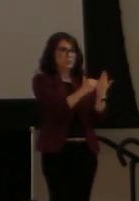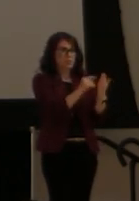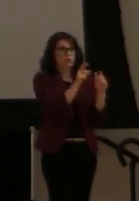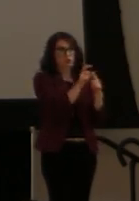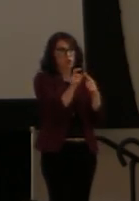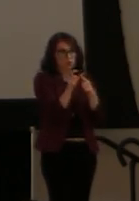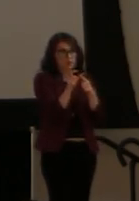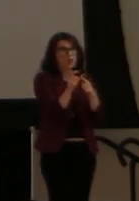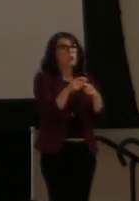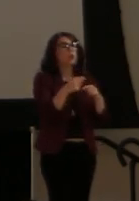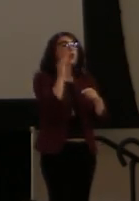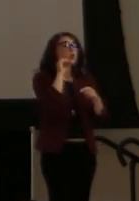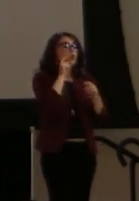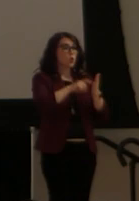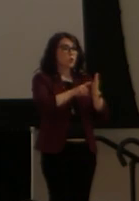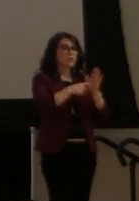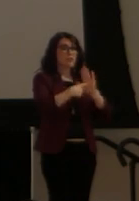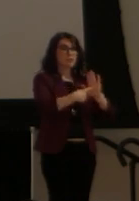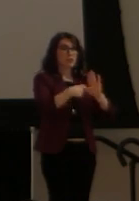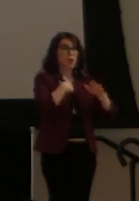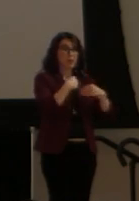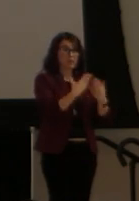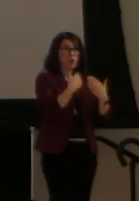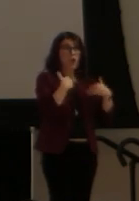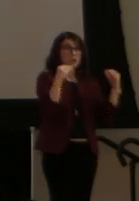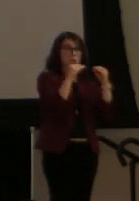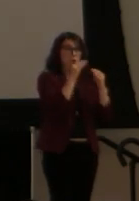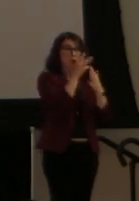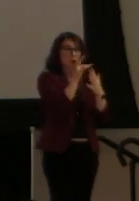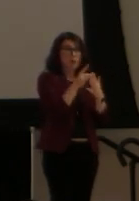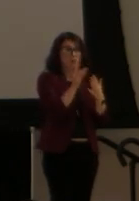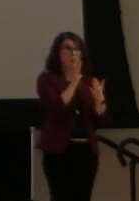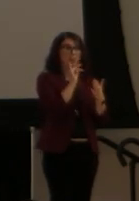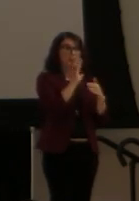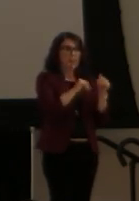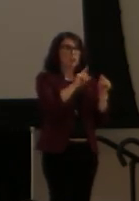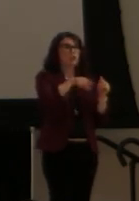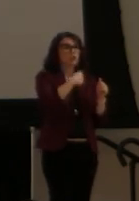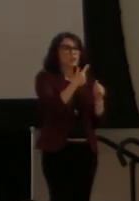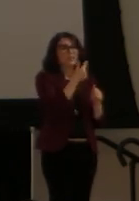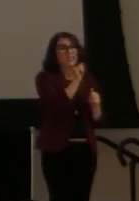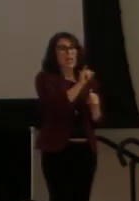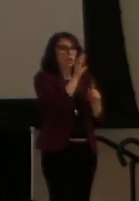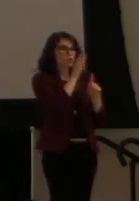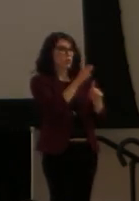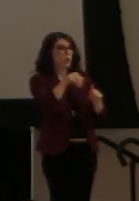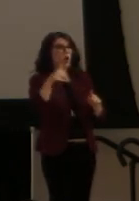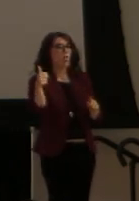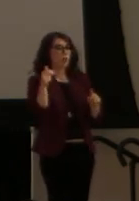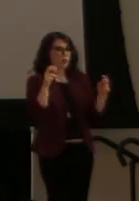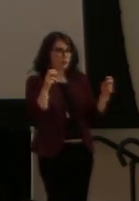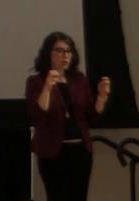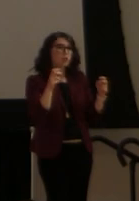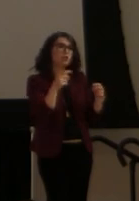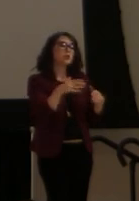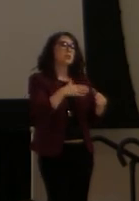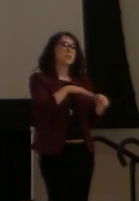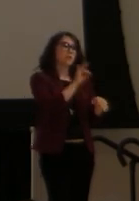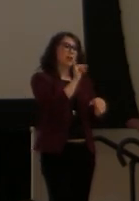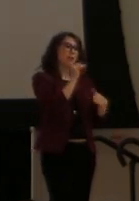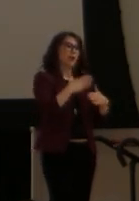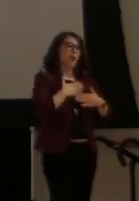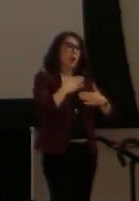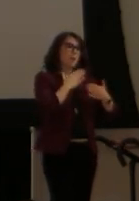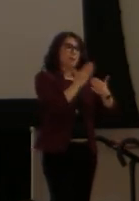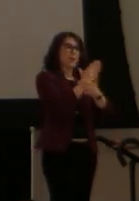that the example I'm giving you has more options than just gay, straight, or other. So it's sort of like finding a happy medium between listing